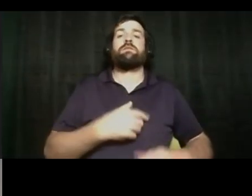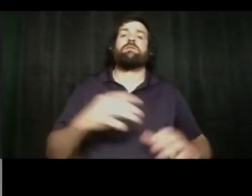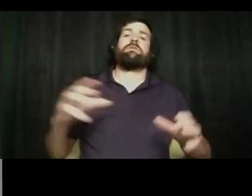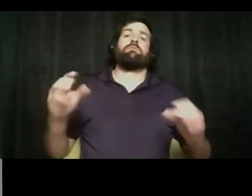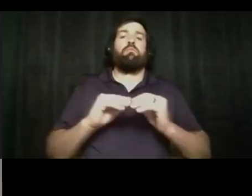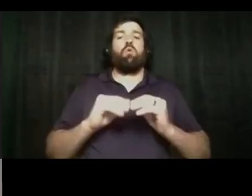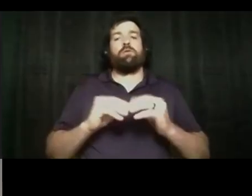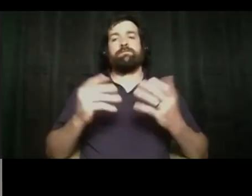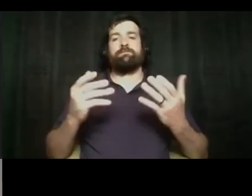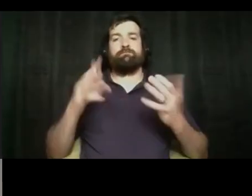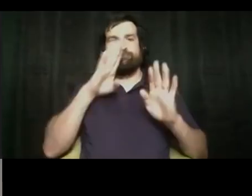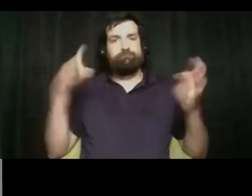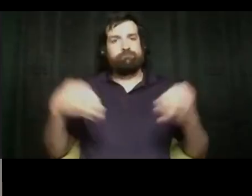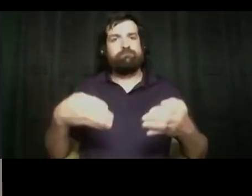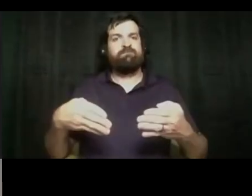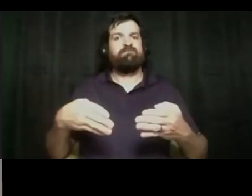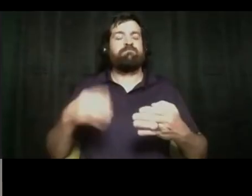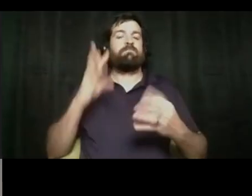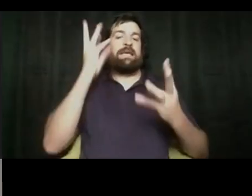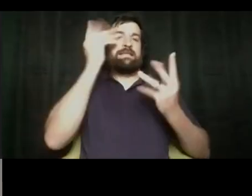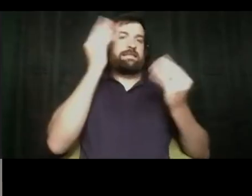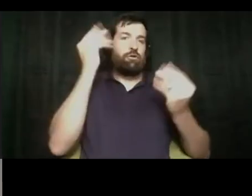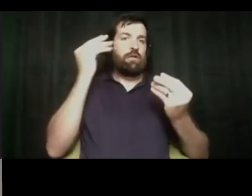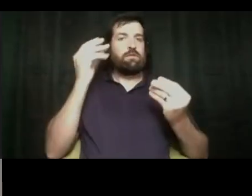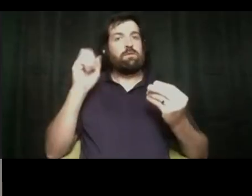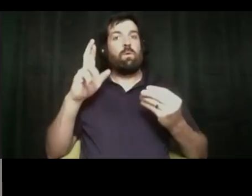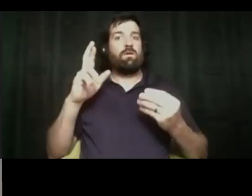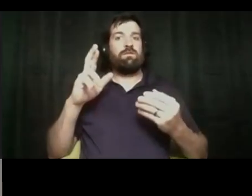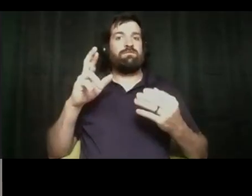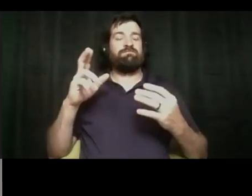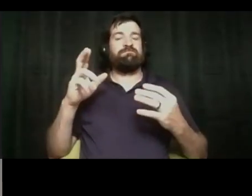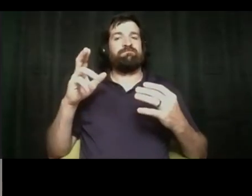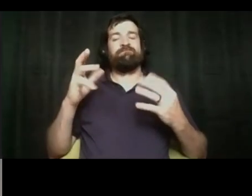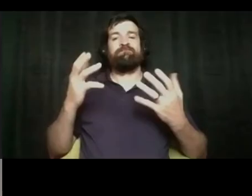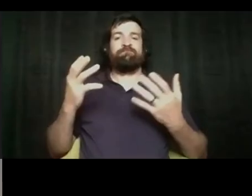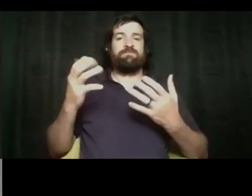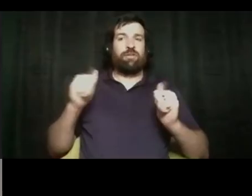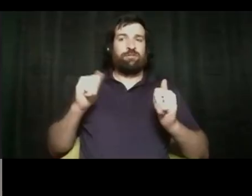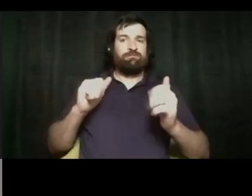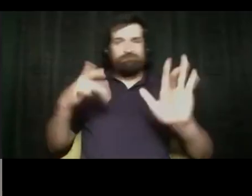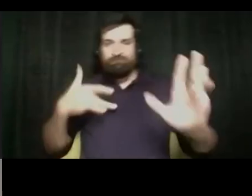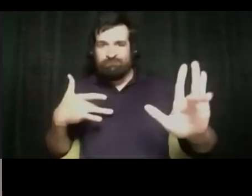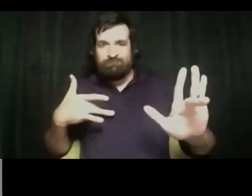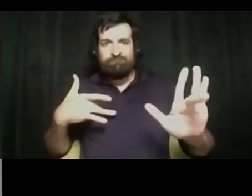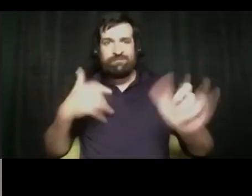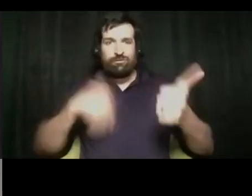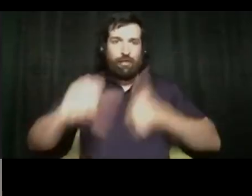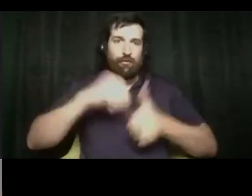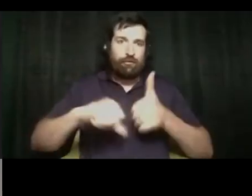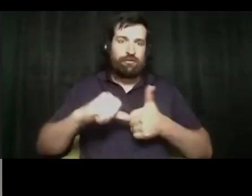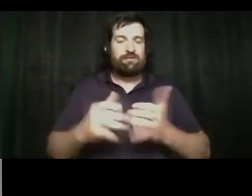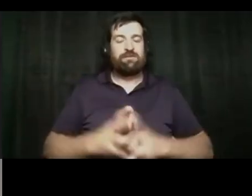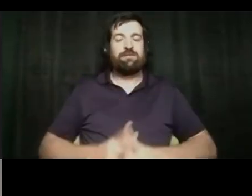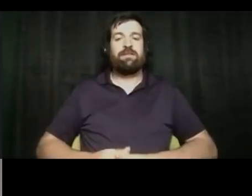on being more considerate or more selfless sometimes to try to, just tactfully phrase that.